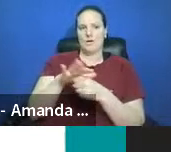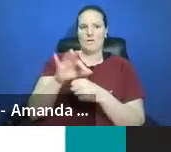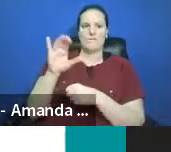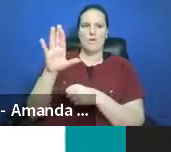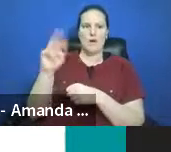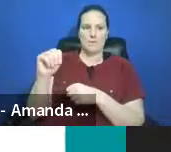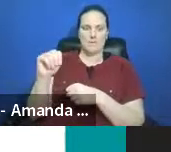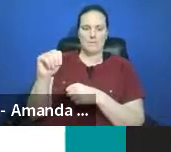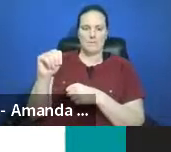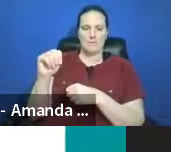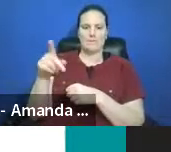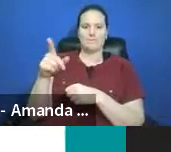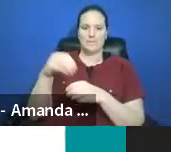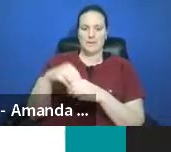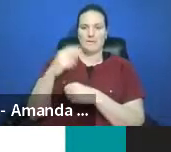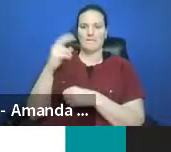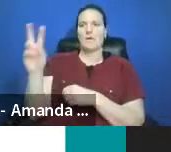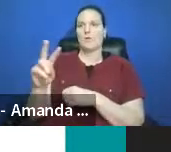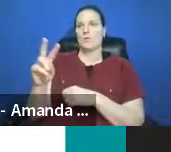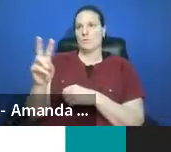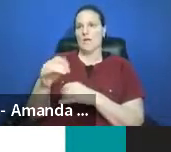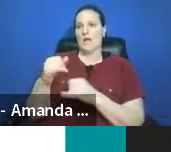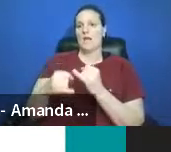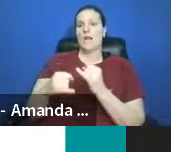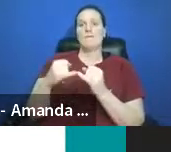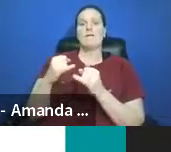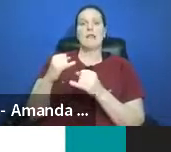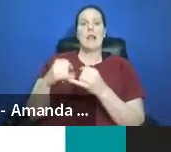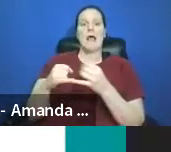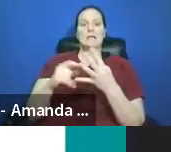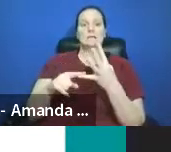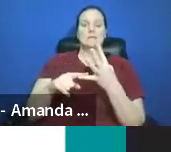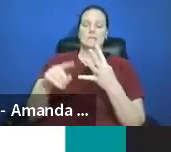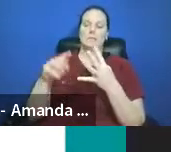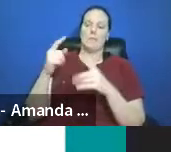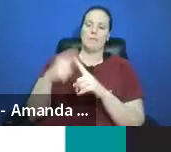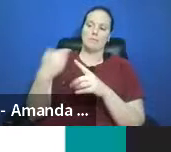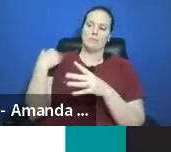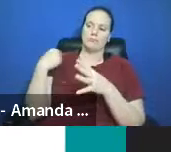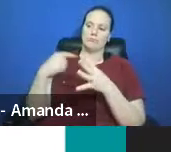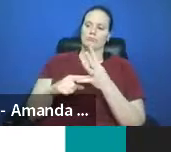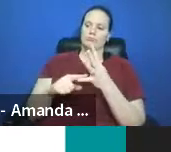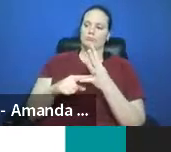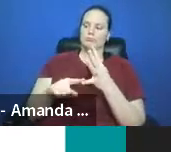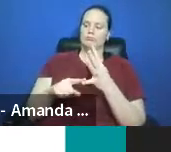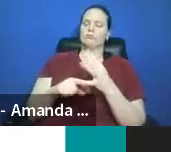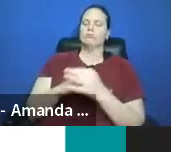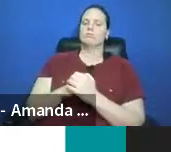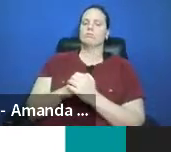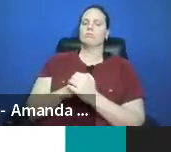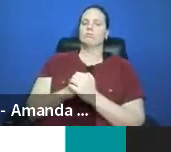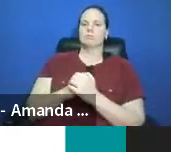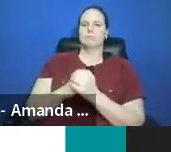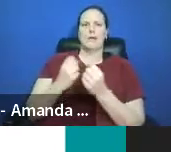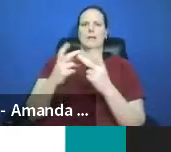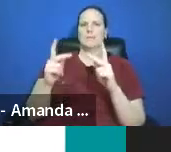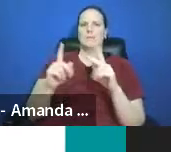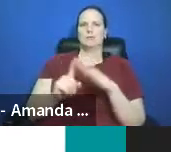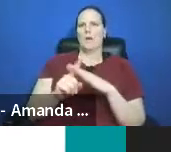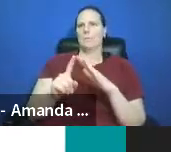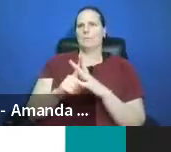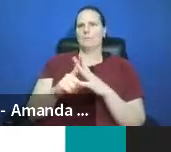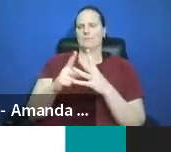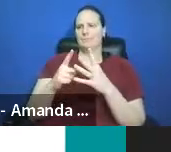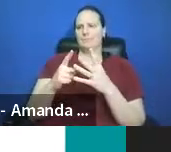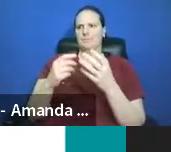done in Vancouver at the end of last month. Pretty successful, pretty well attended. I think numbers I've heard, don't quote